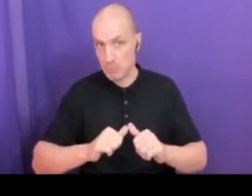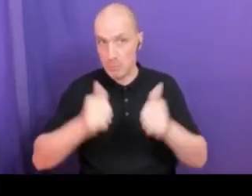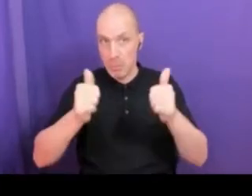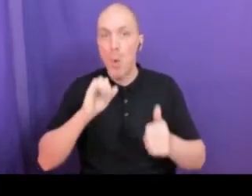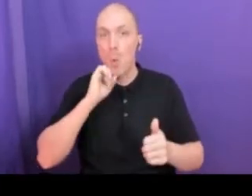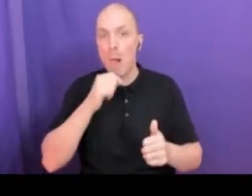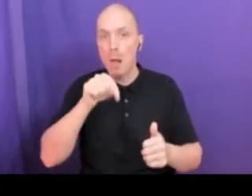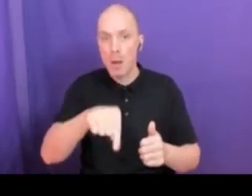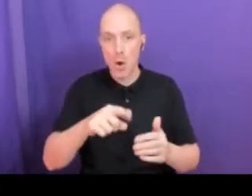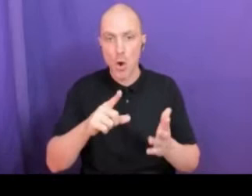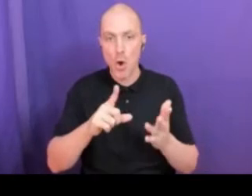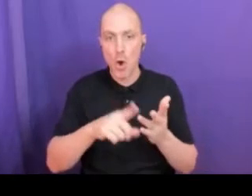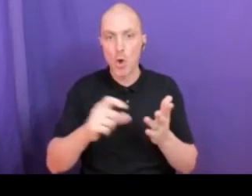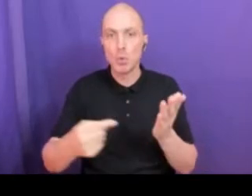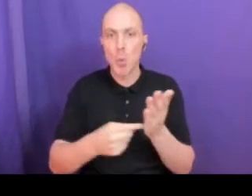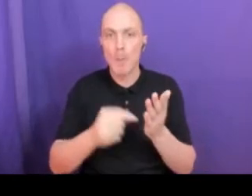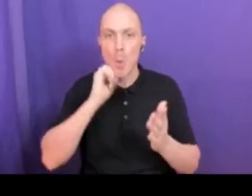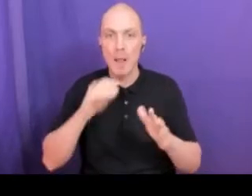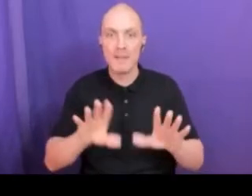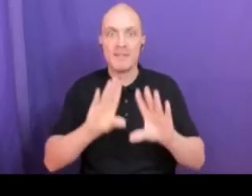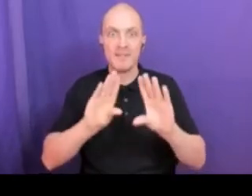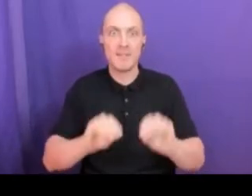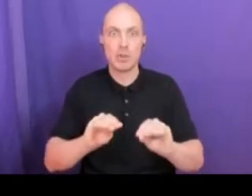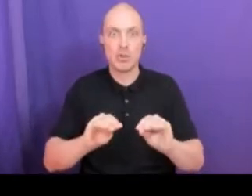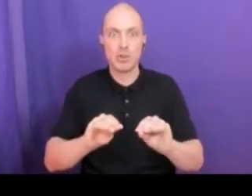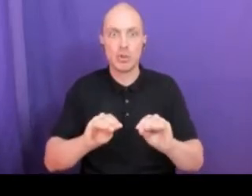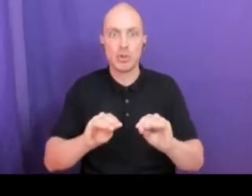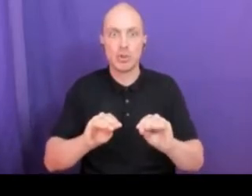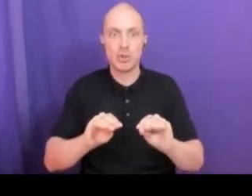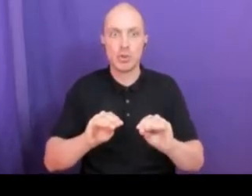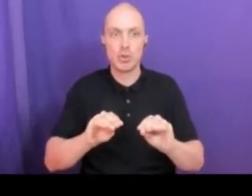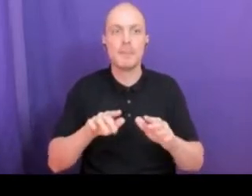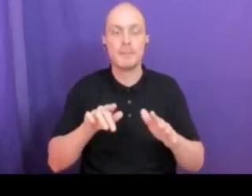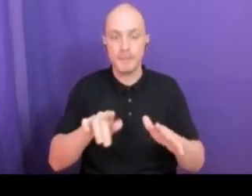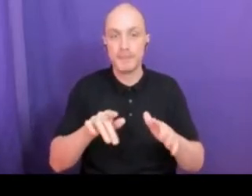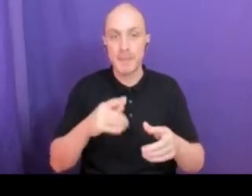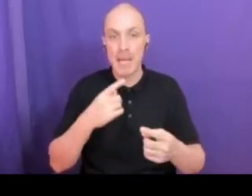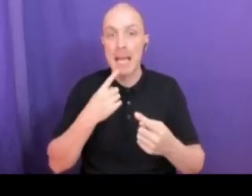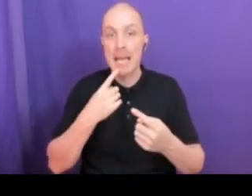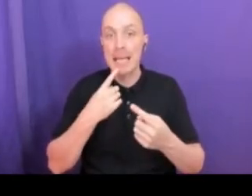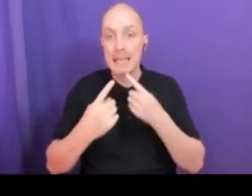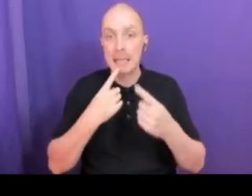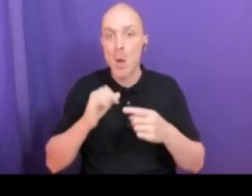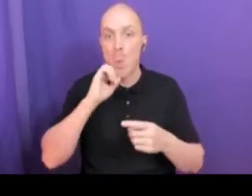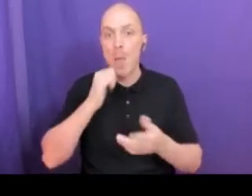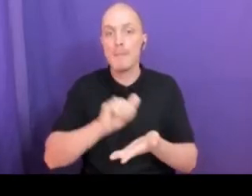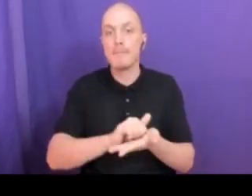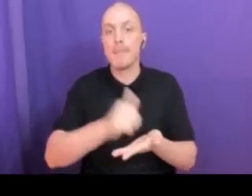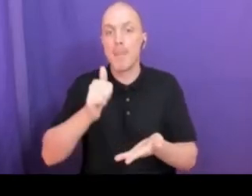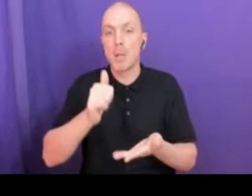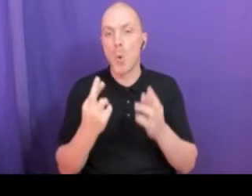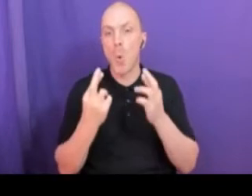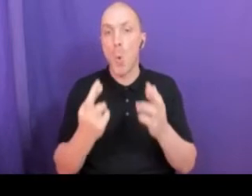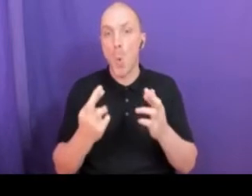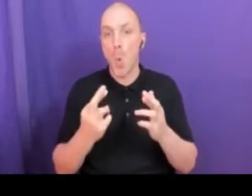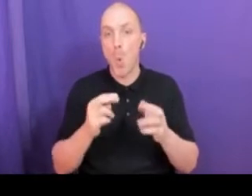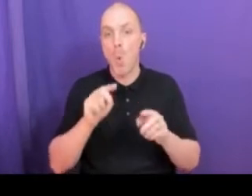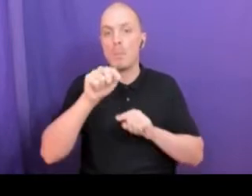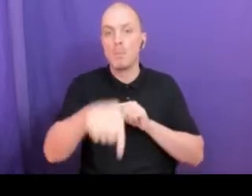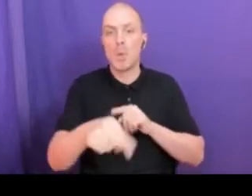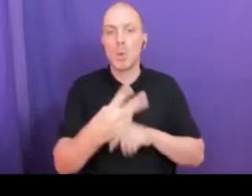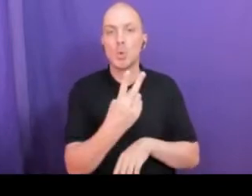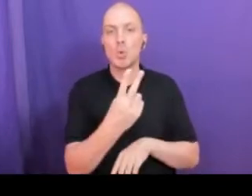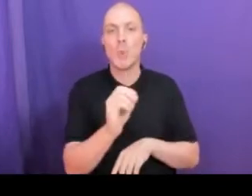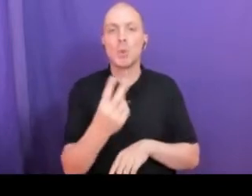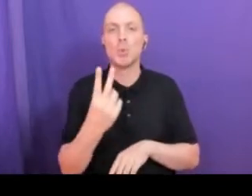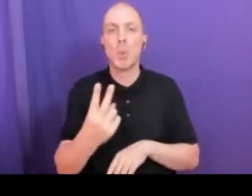this census, the overall project will be published, we're hoping, in early 2022. And